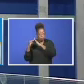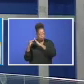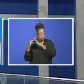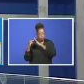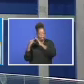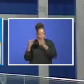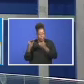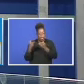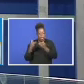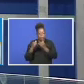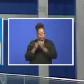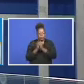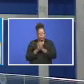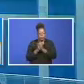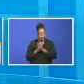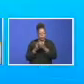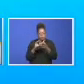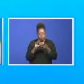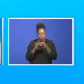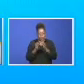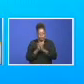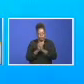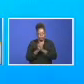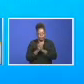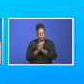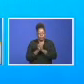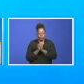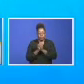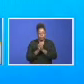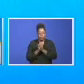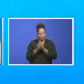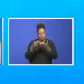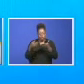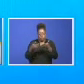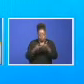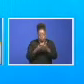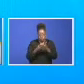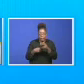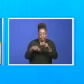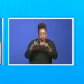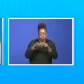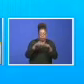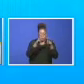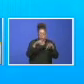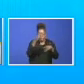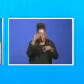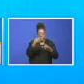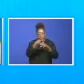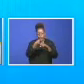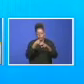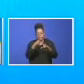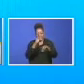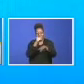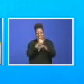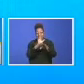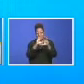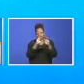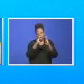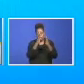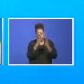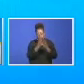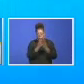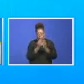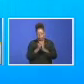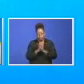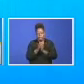Pinder says otherwise. The recent rise in cases emanated from a night spot. It was observed